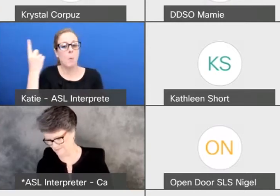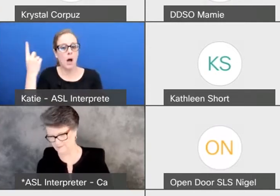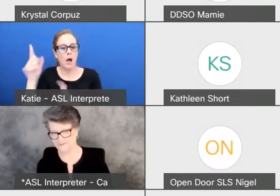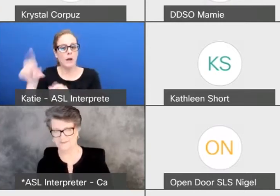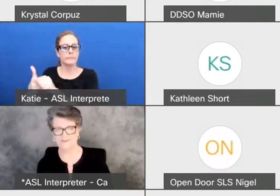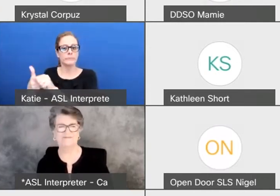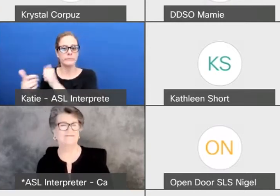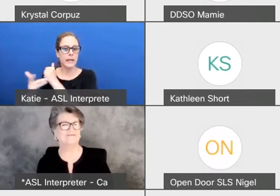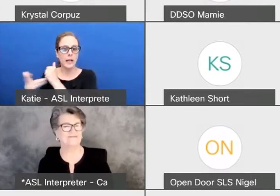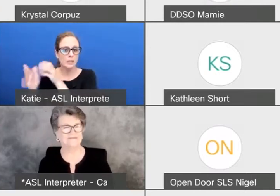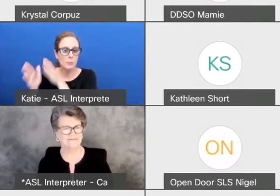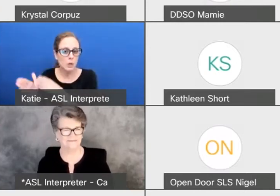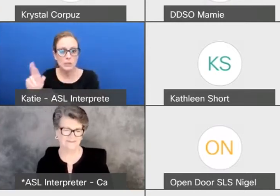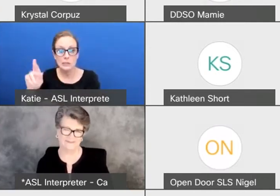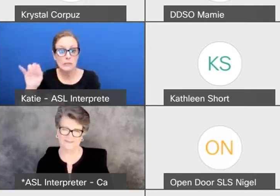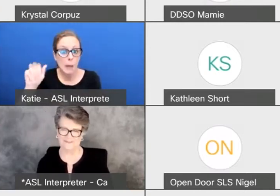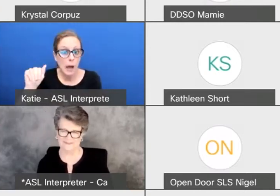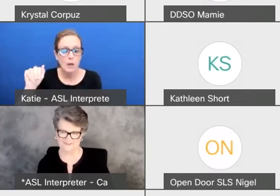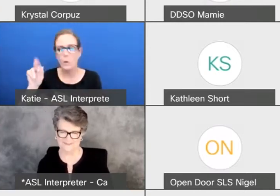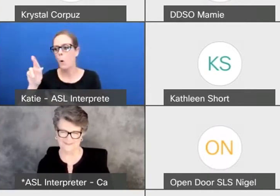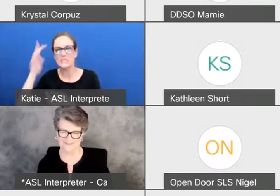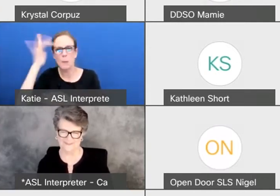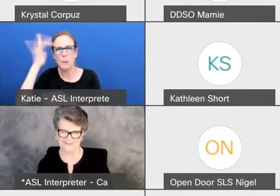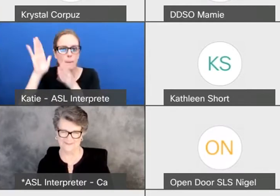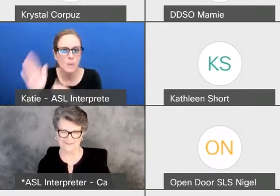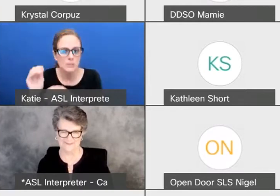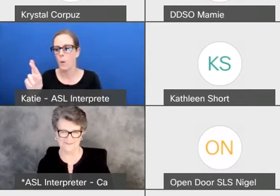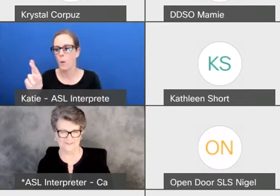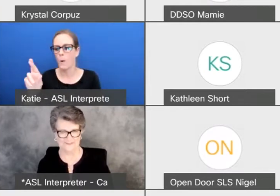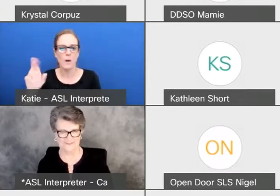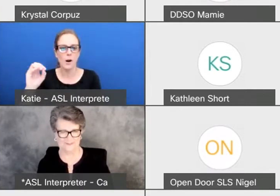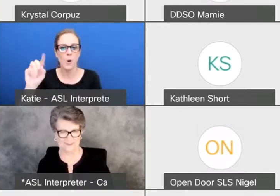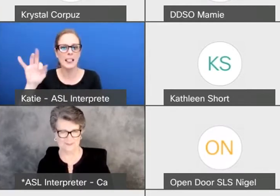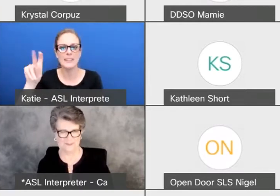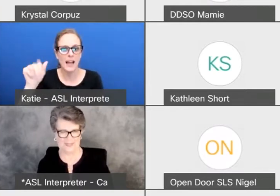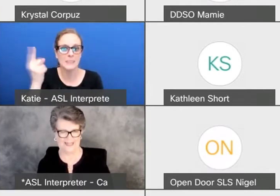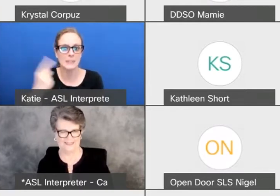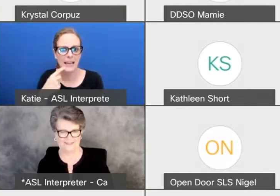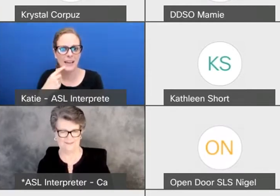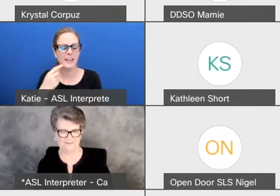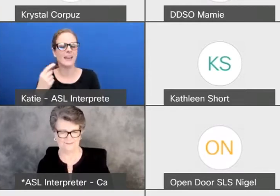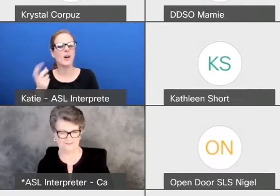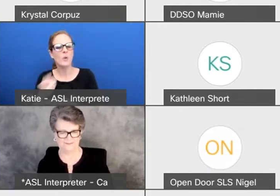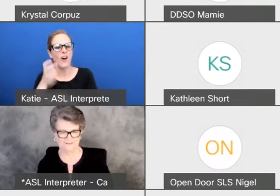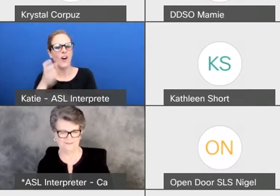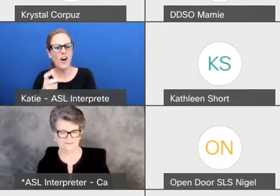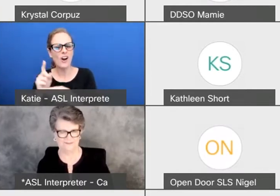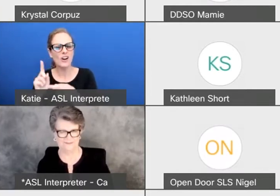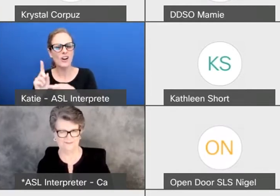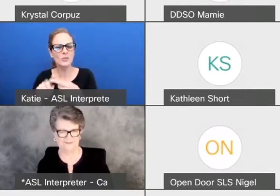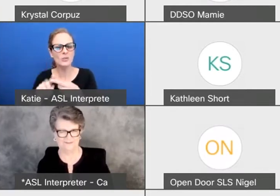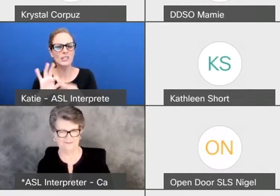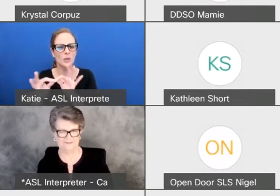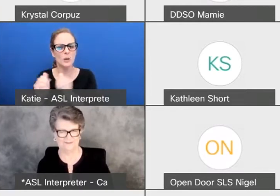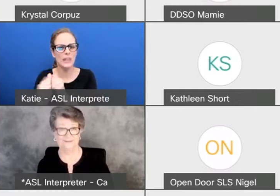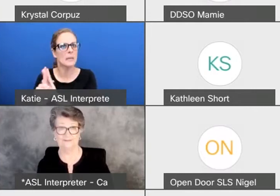the interpreters or Rima or Olivia Procida, that it would be kind of hard to do that interpreting with all